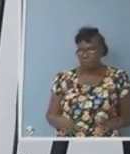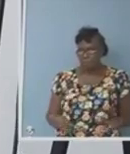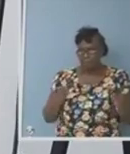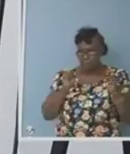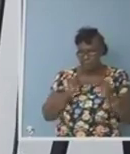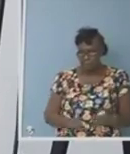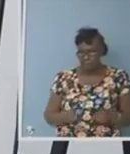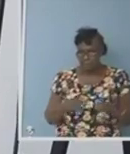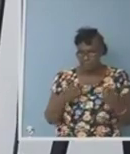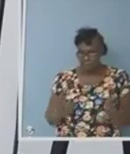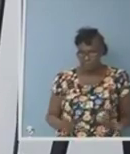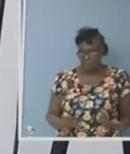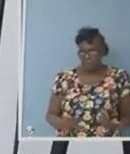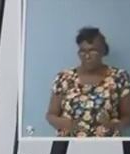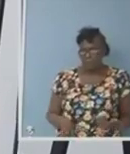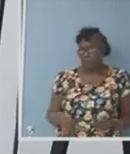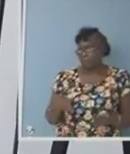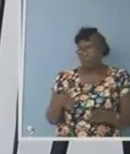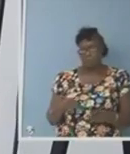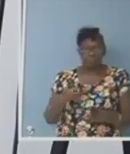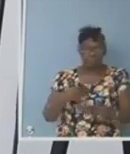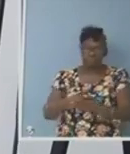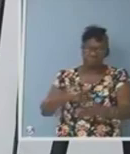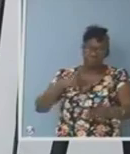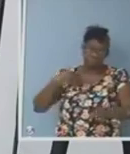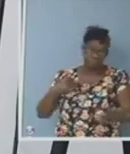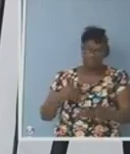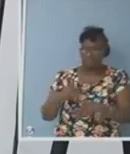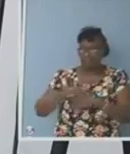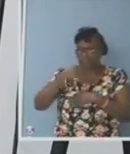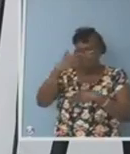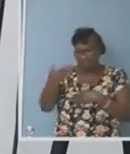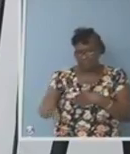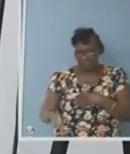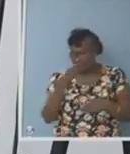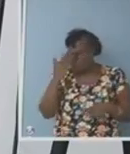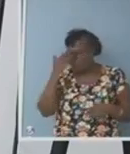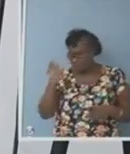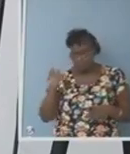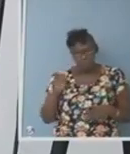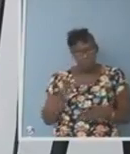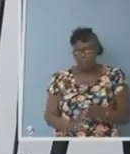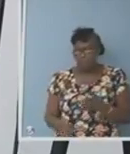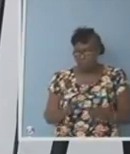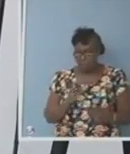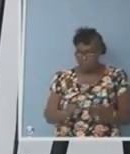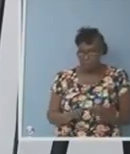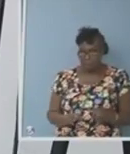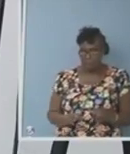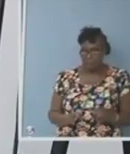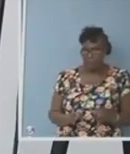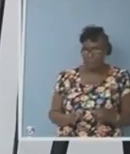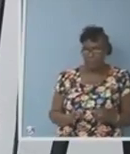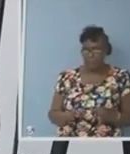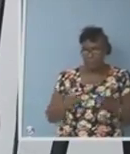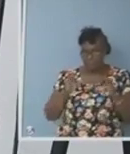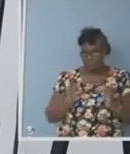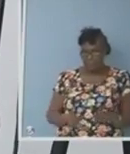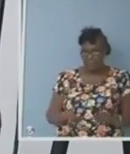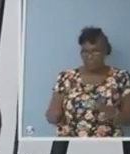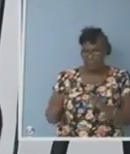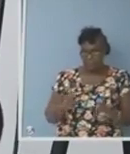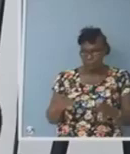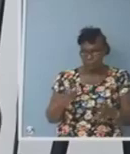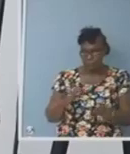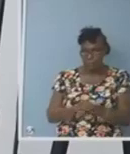long term, I don't know if the policymakers see that as a viable investment that can be made going